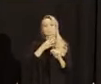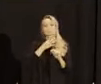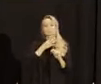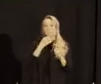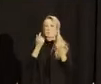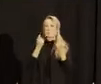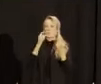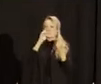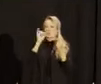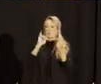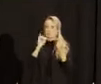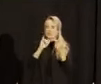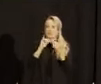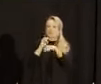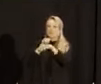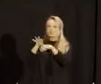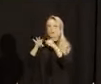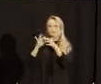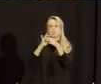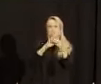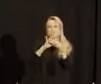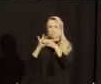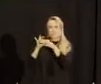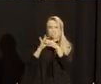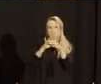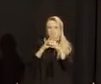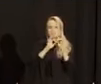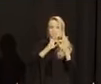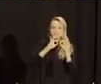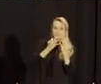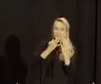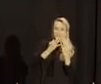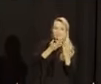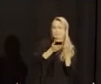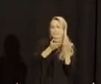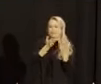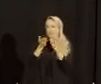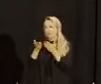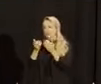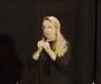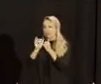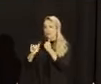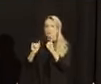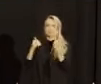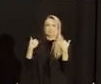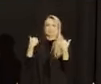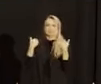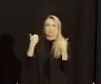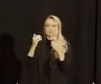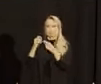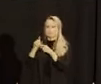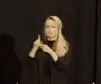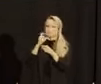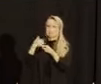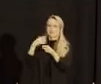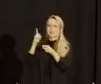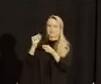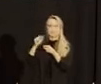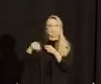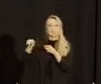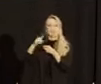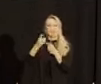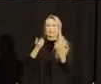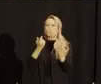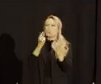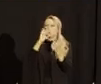orgs and those led by people with disabilities. We know that historically there have been some tensions there, right? And so what